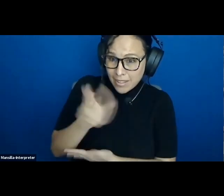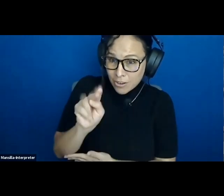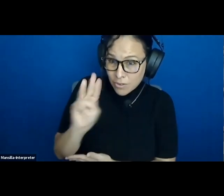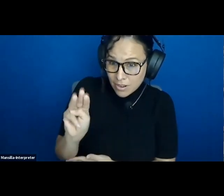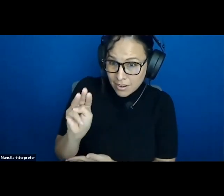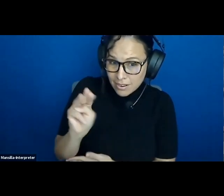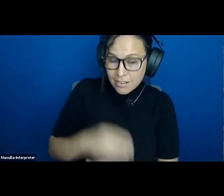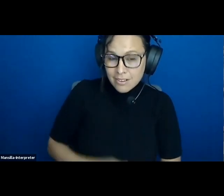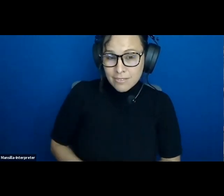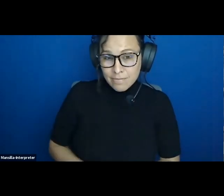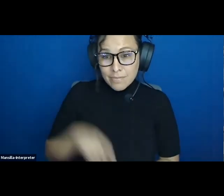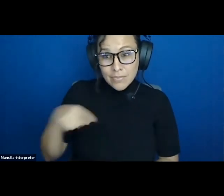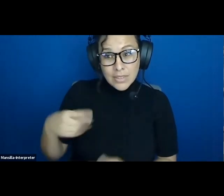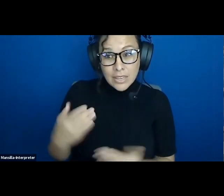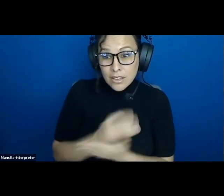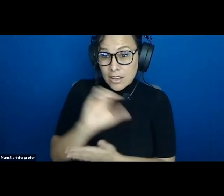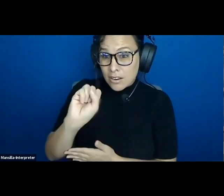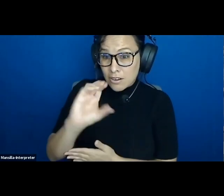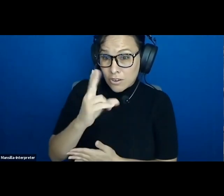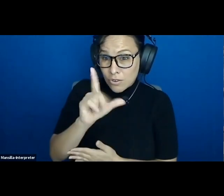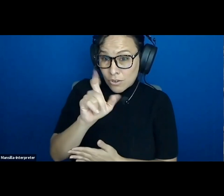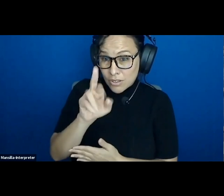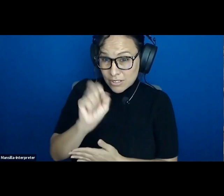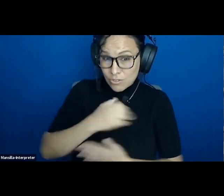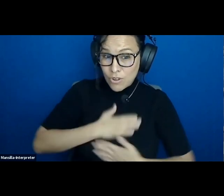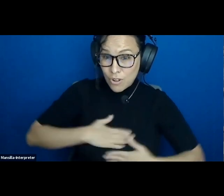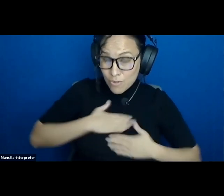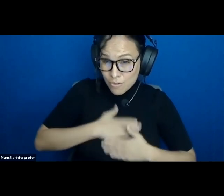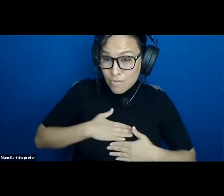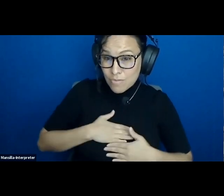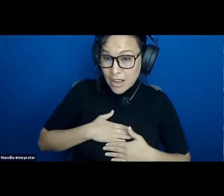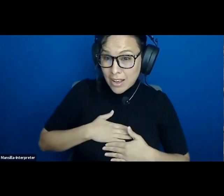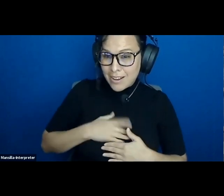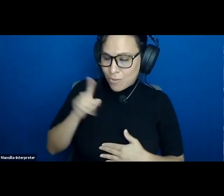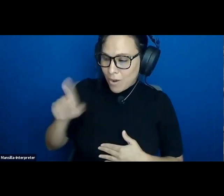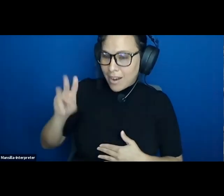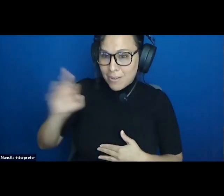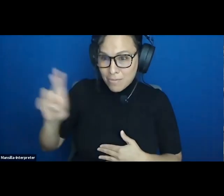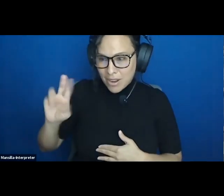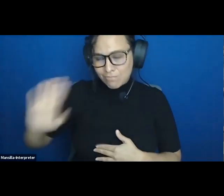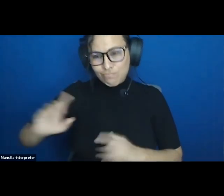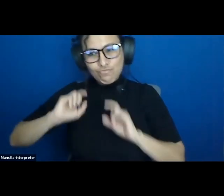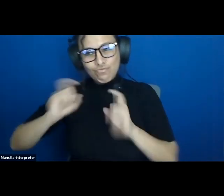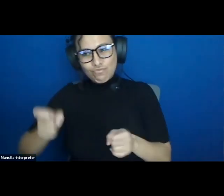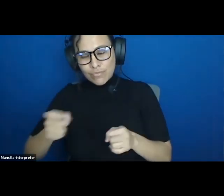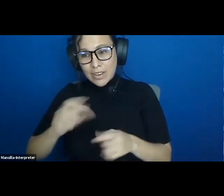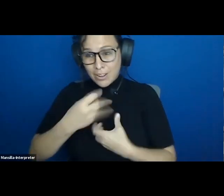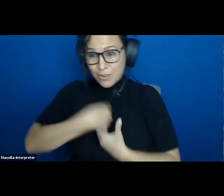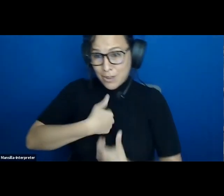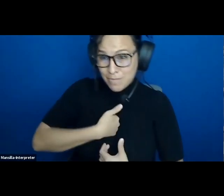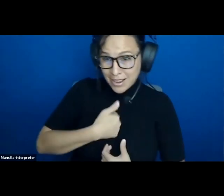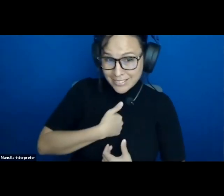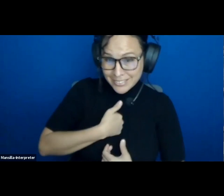It will be the new scholar's pleasure that has been the object of Margaret's generosity, including myself, to voice the